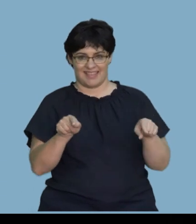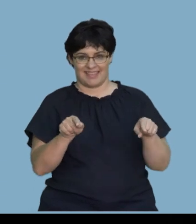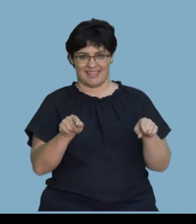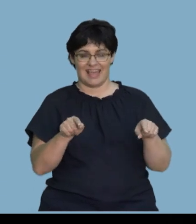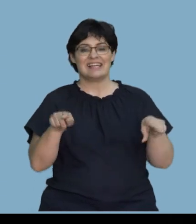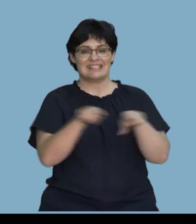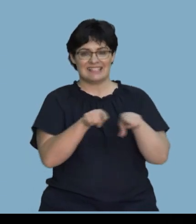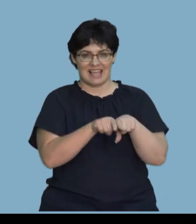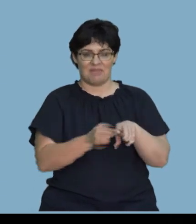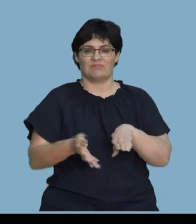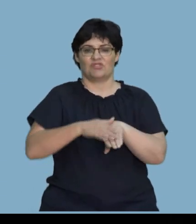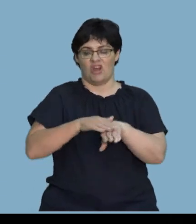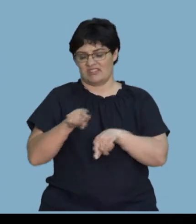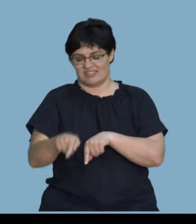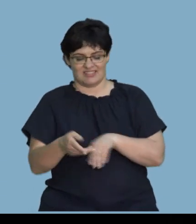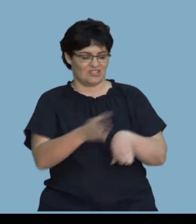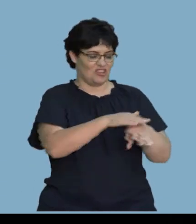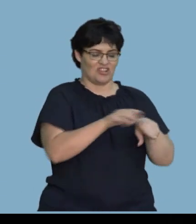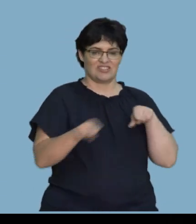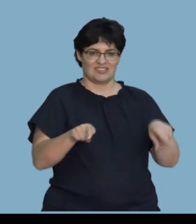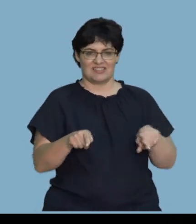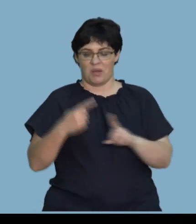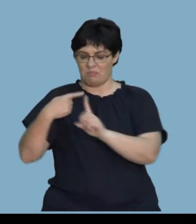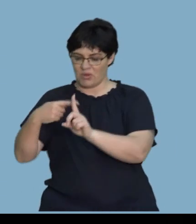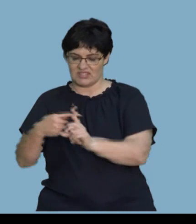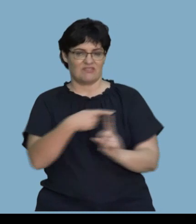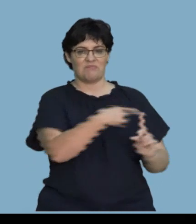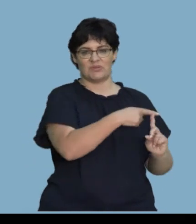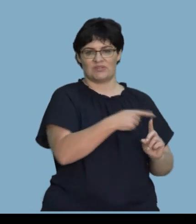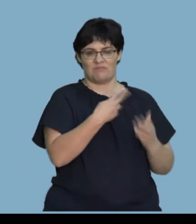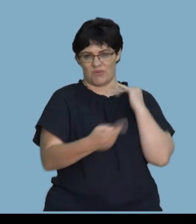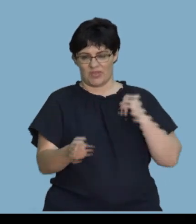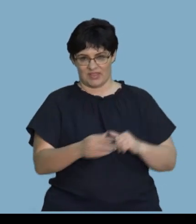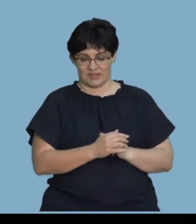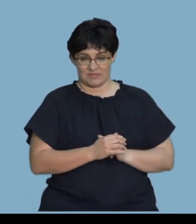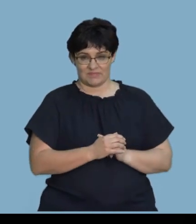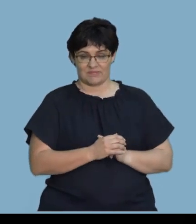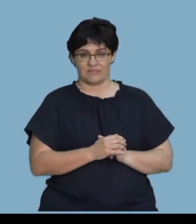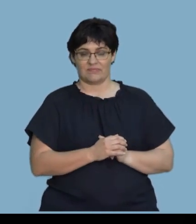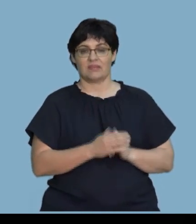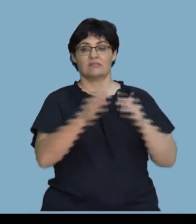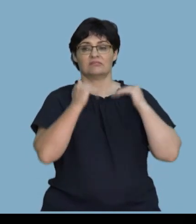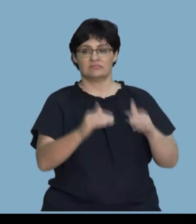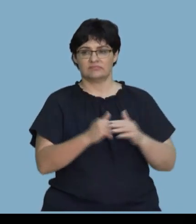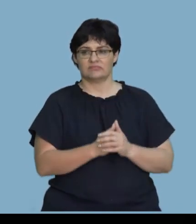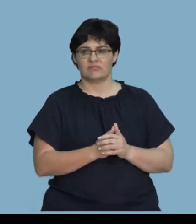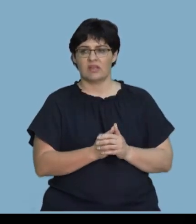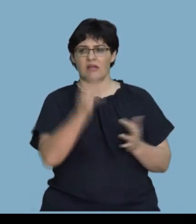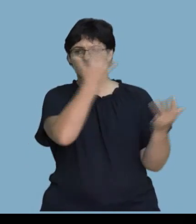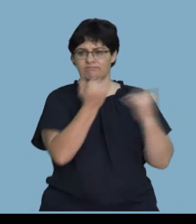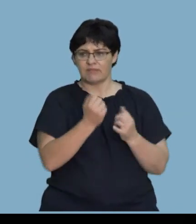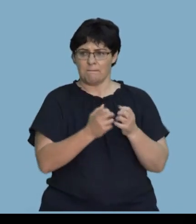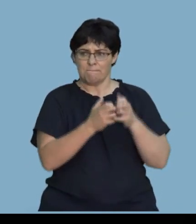same nature of charge. In other words, they are both positive, right? Let's move along. Then it says calculate the magnitude of the